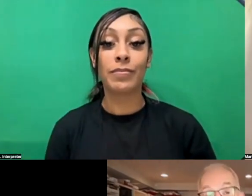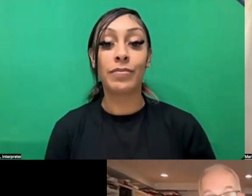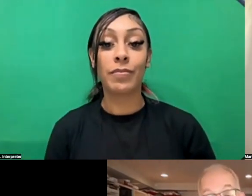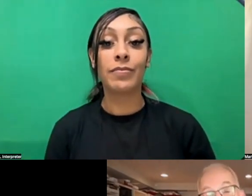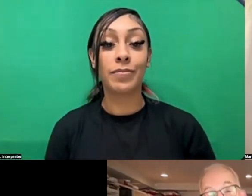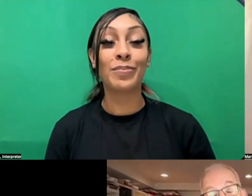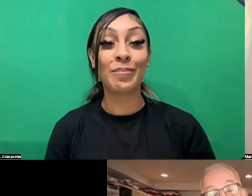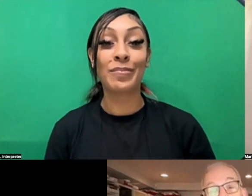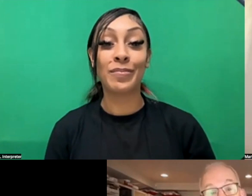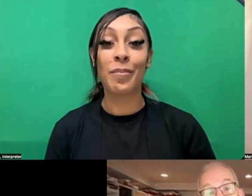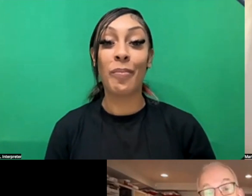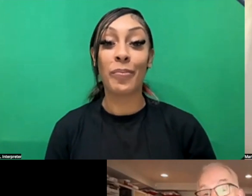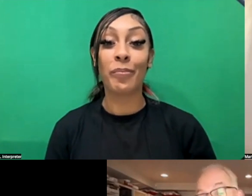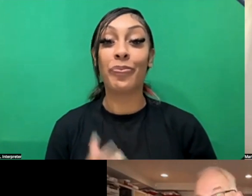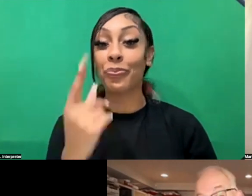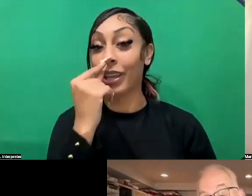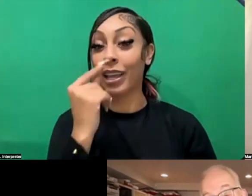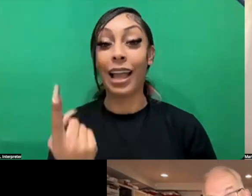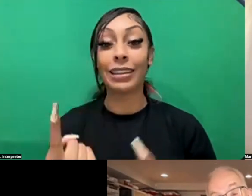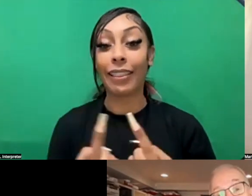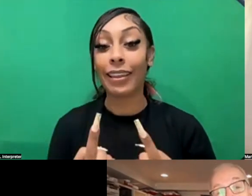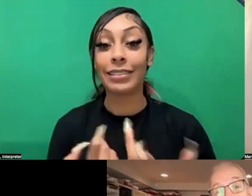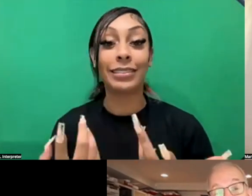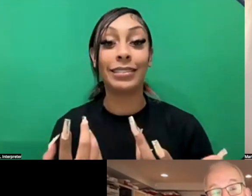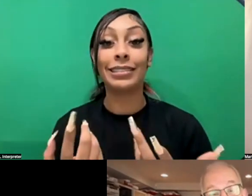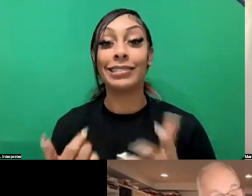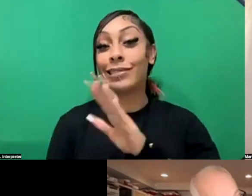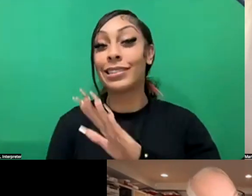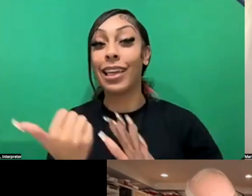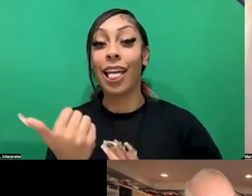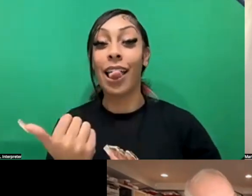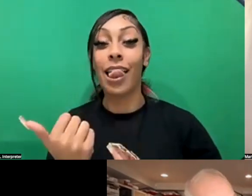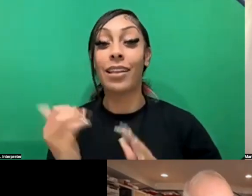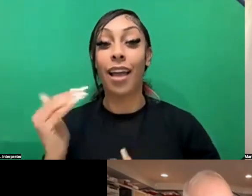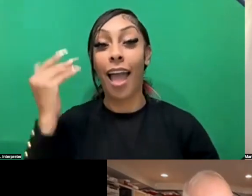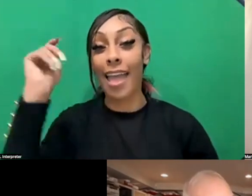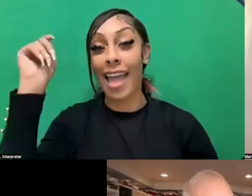So in practice, you can do things like a skilled hi-hat player would.